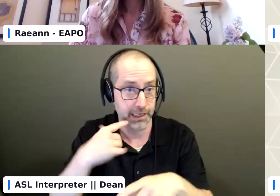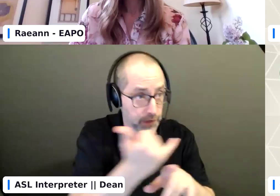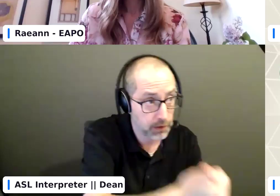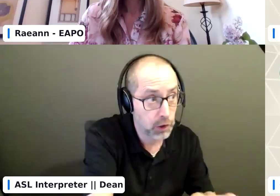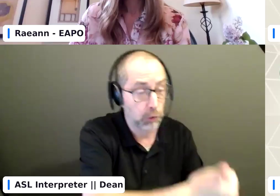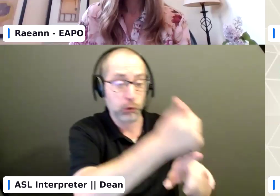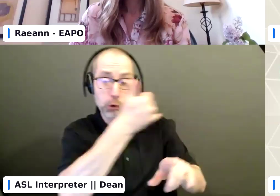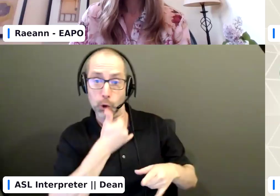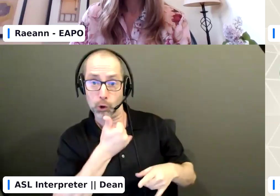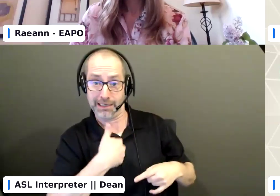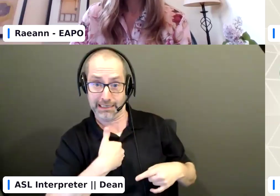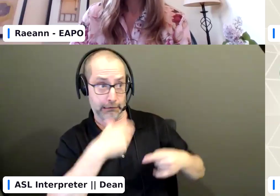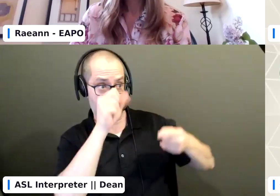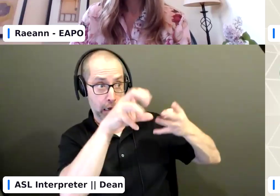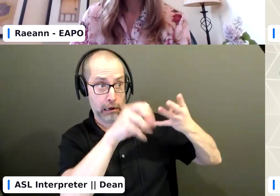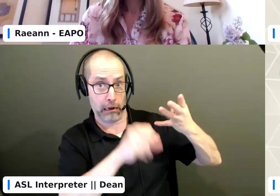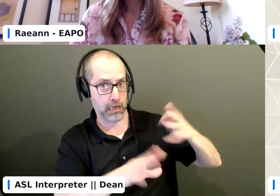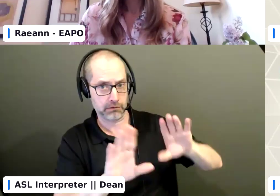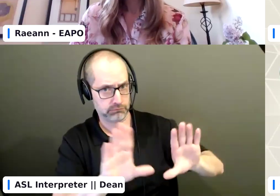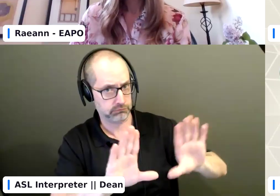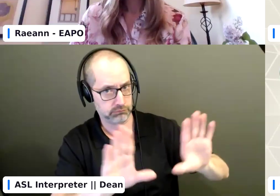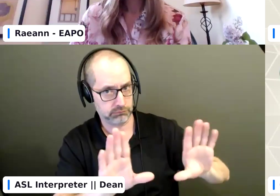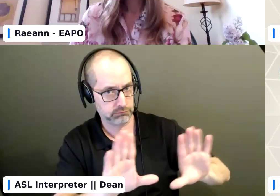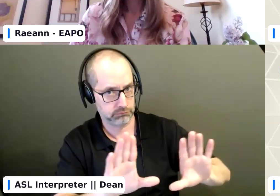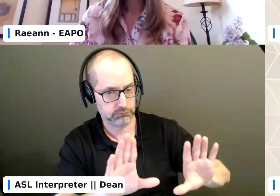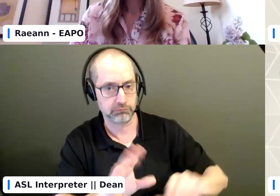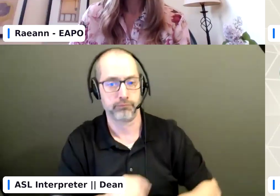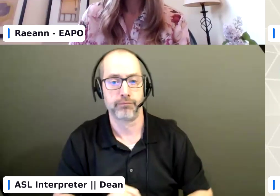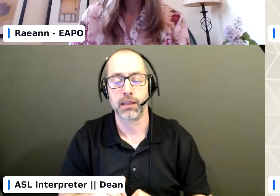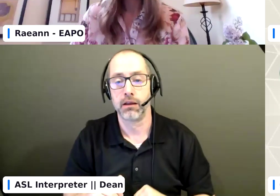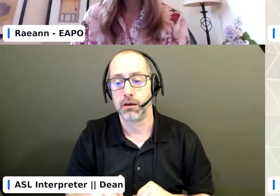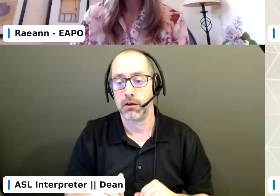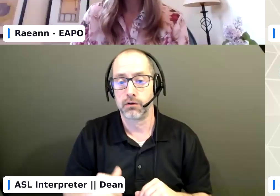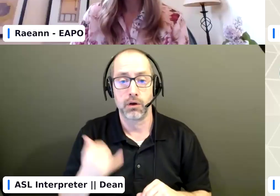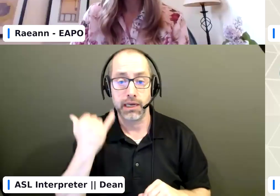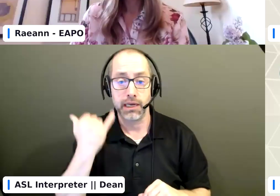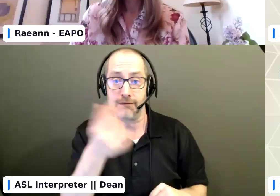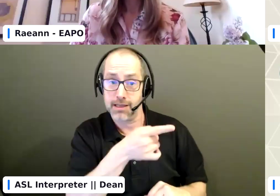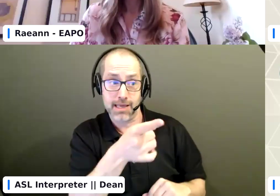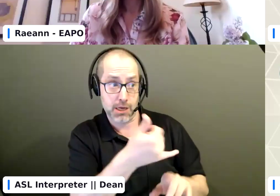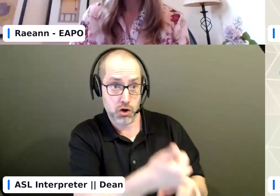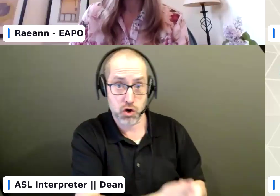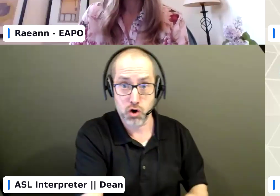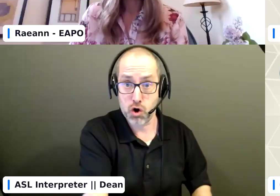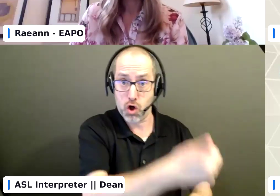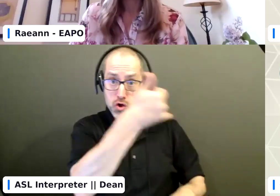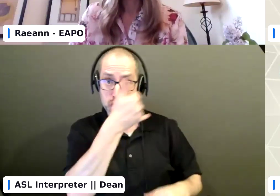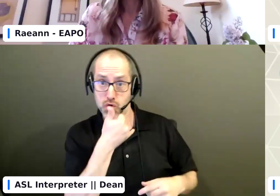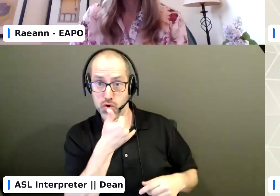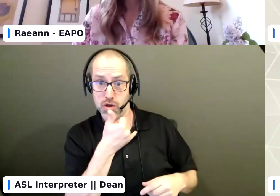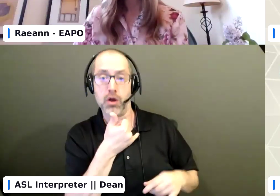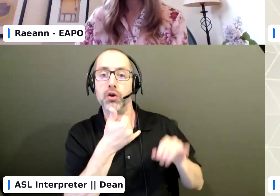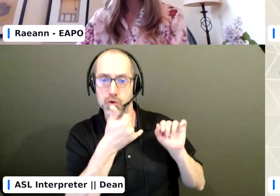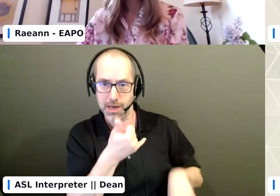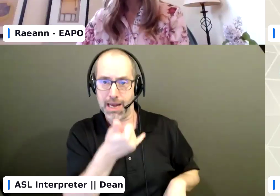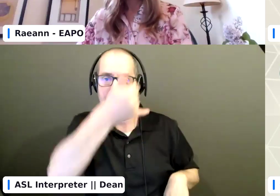just might repeat what you said earlier, Grace. You can, if somebody calls you, you can always hang up. If someone